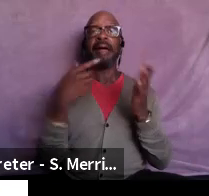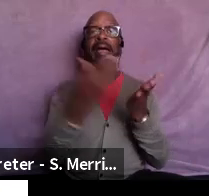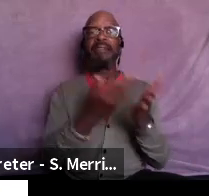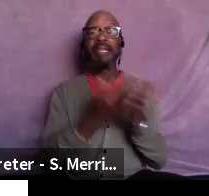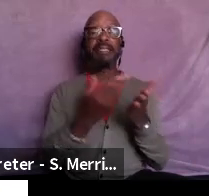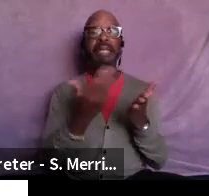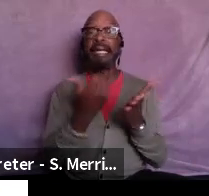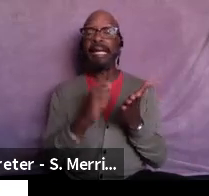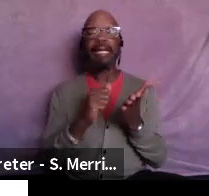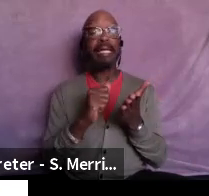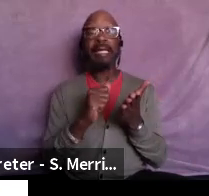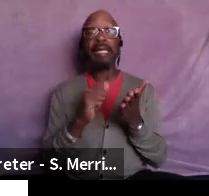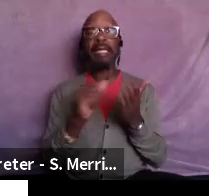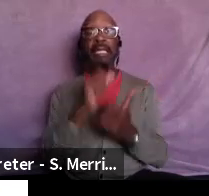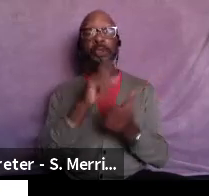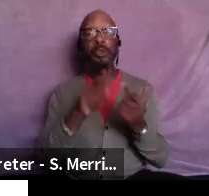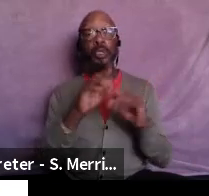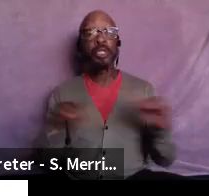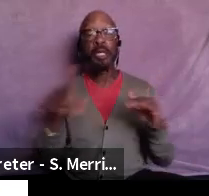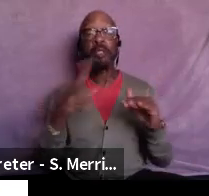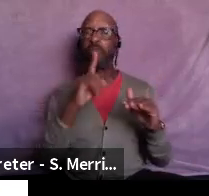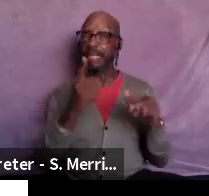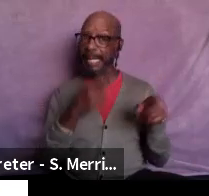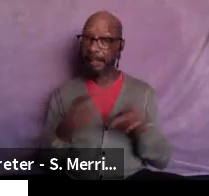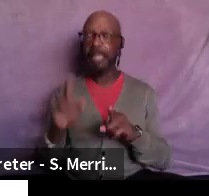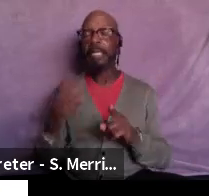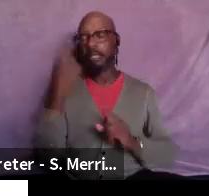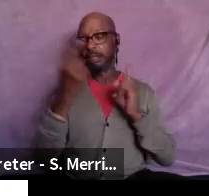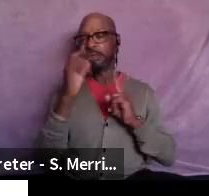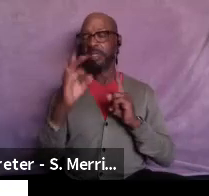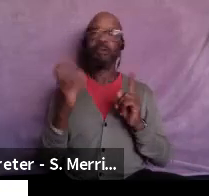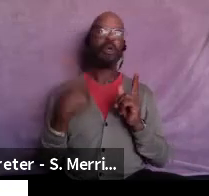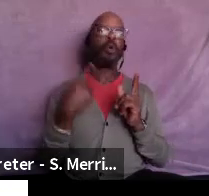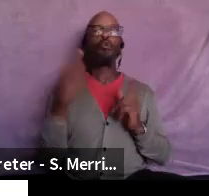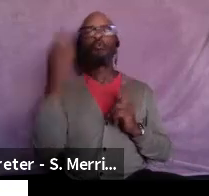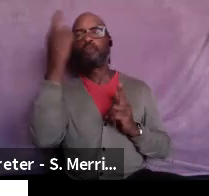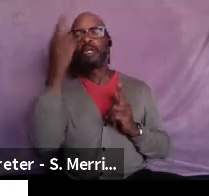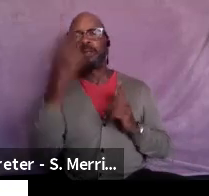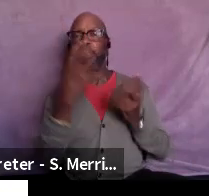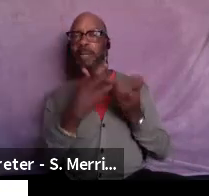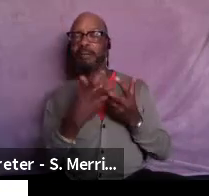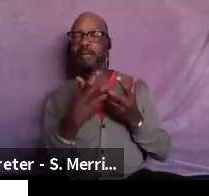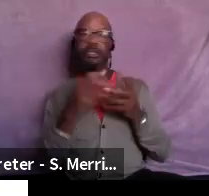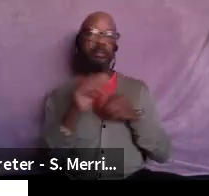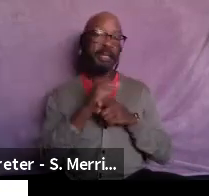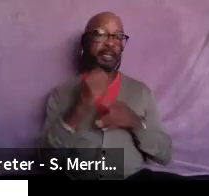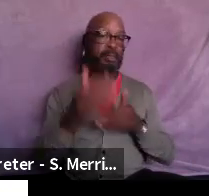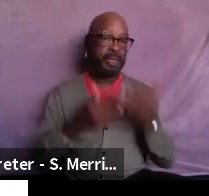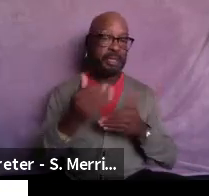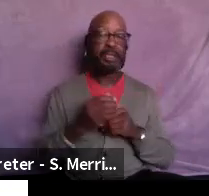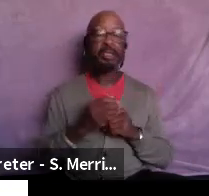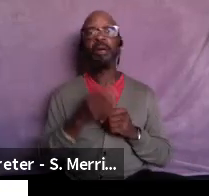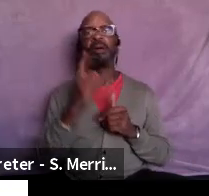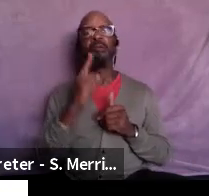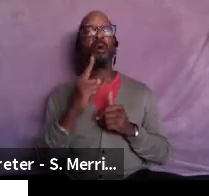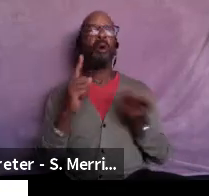actually occur, and whether they need to consider whether reasonable modifications of policies, practices, or procedures, or the provision of